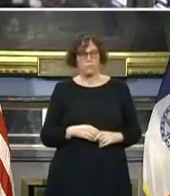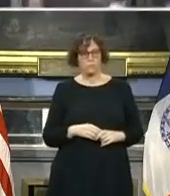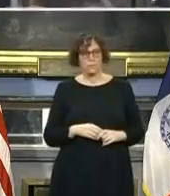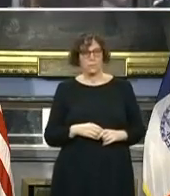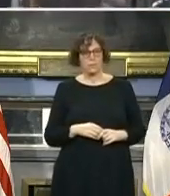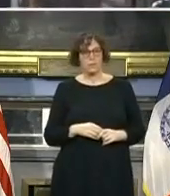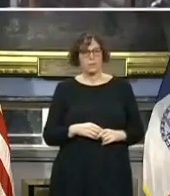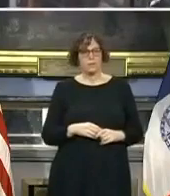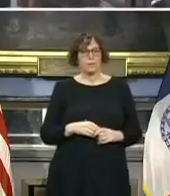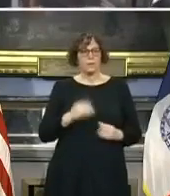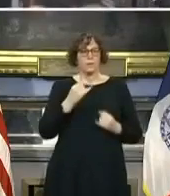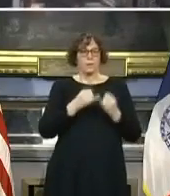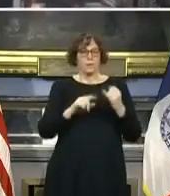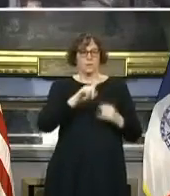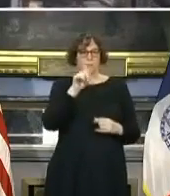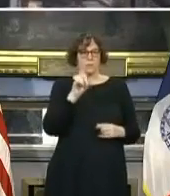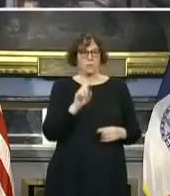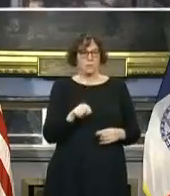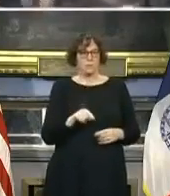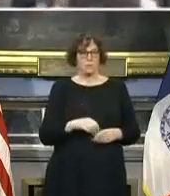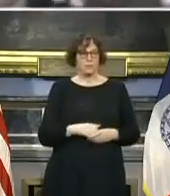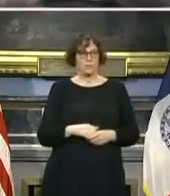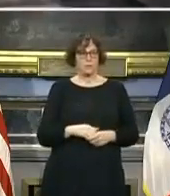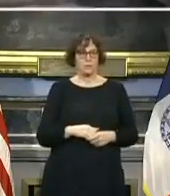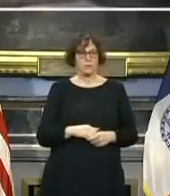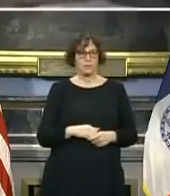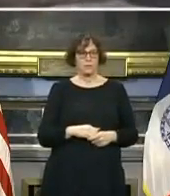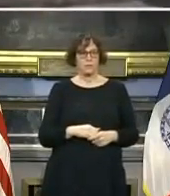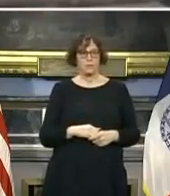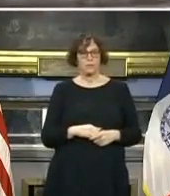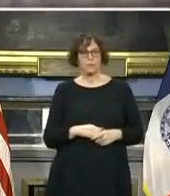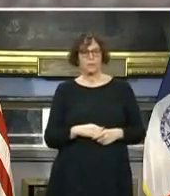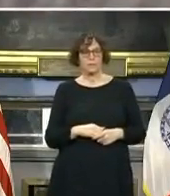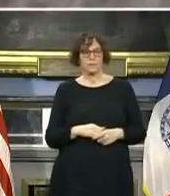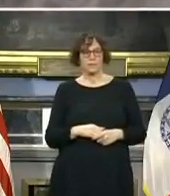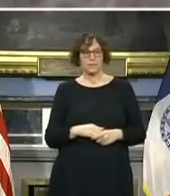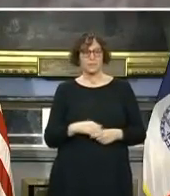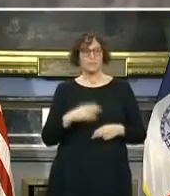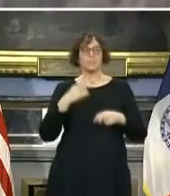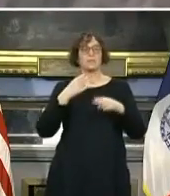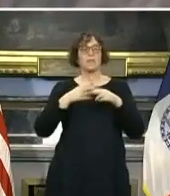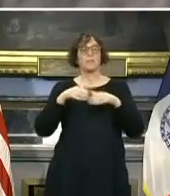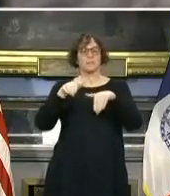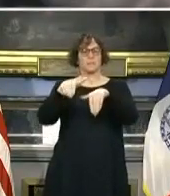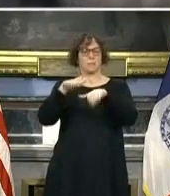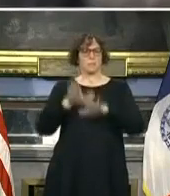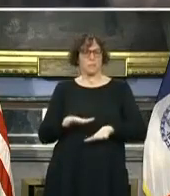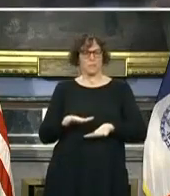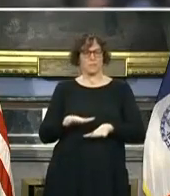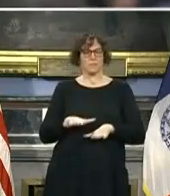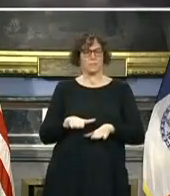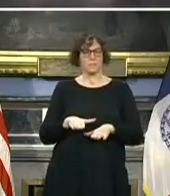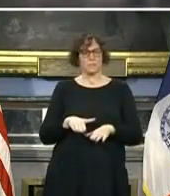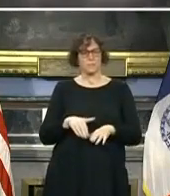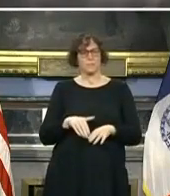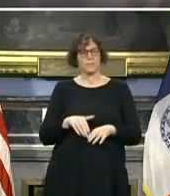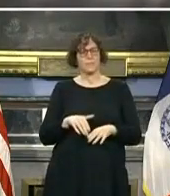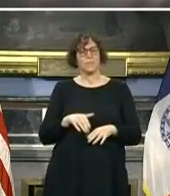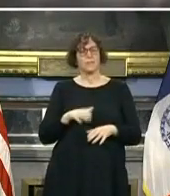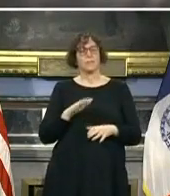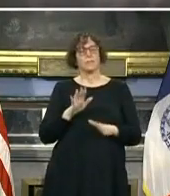Commission said that temporary burials might be done in March. Again, if we